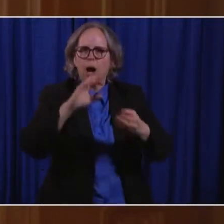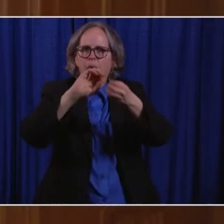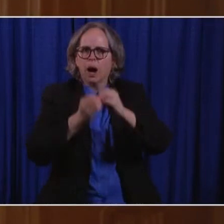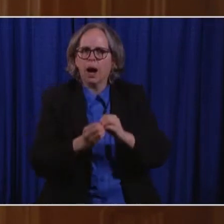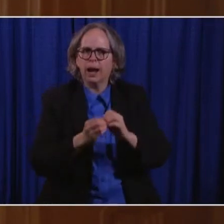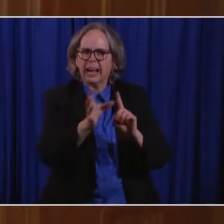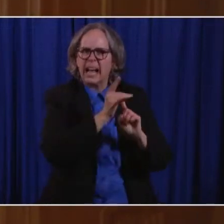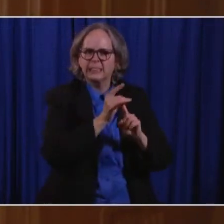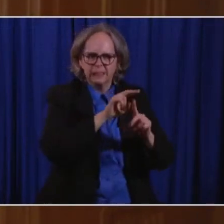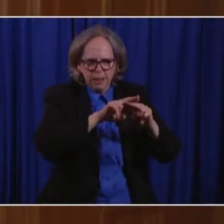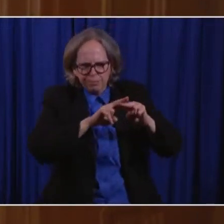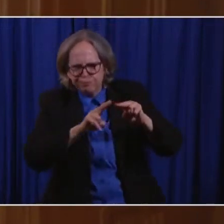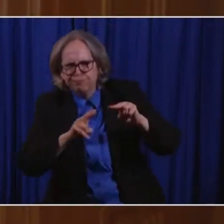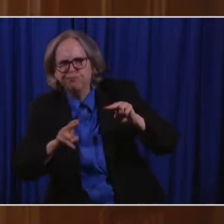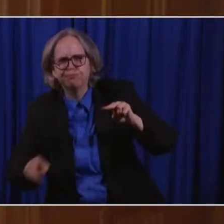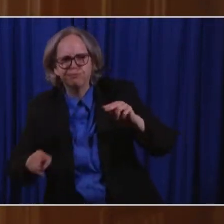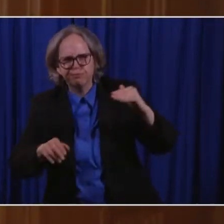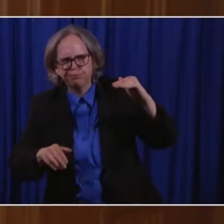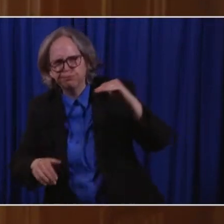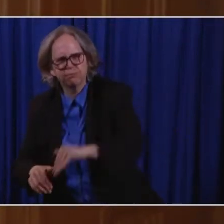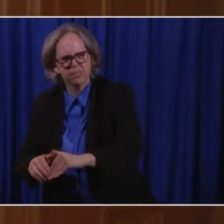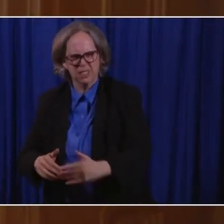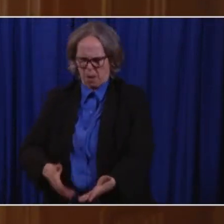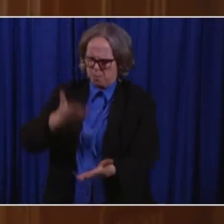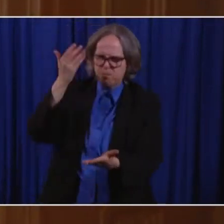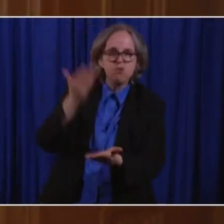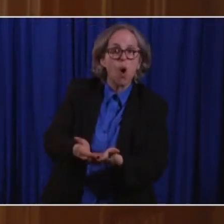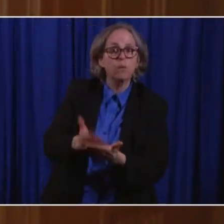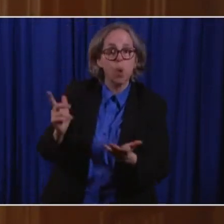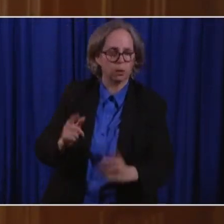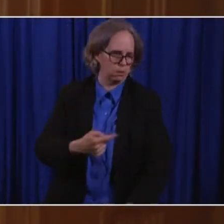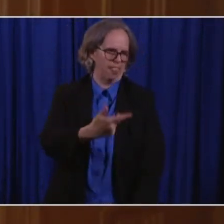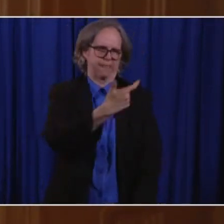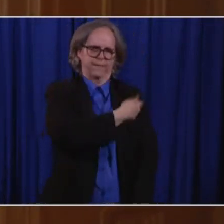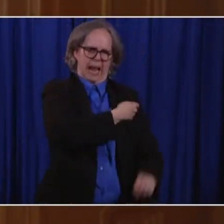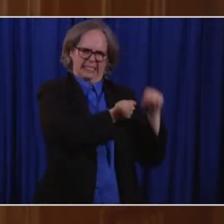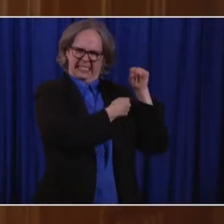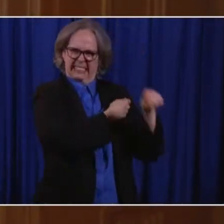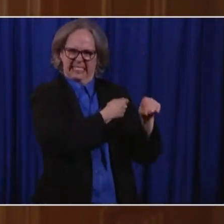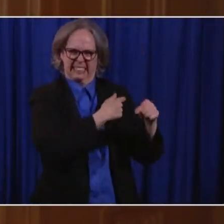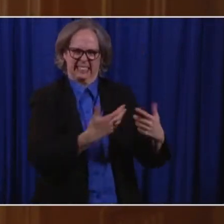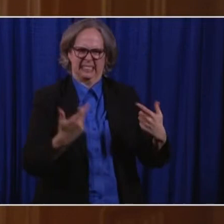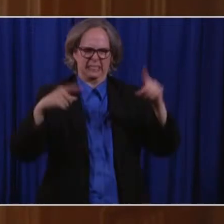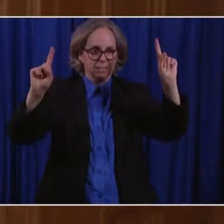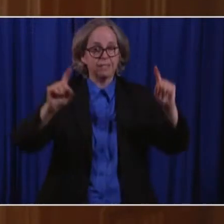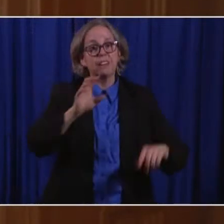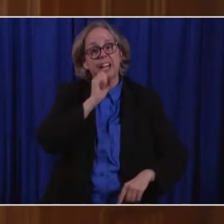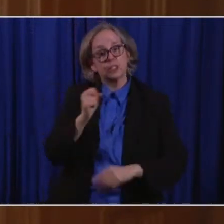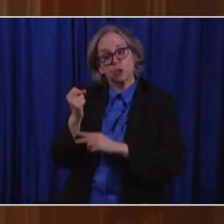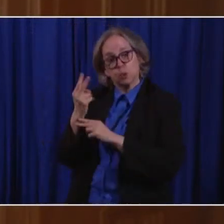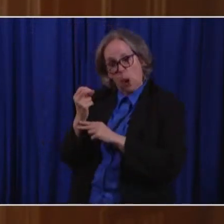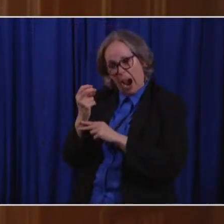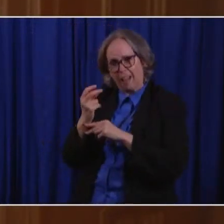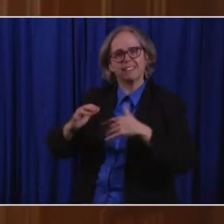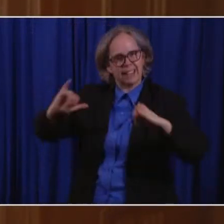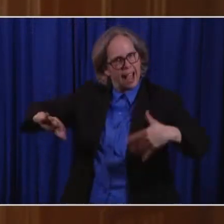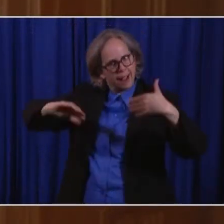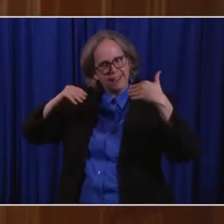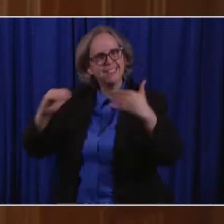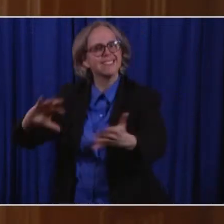vaccine that all Ohioans 12 and over can now utilize.